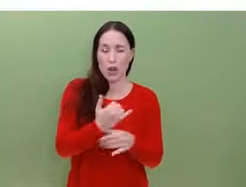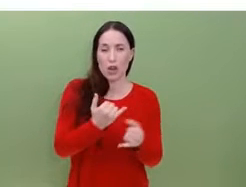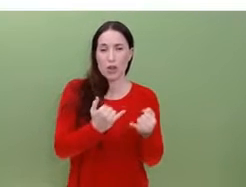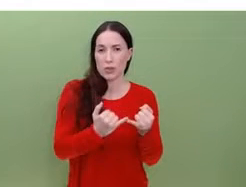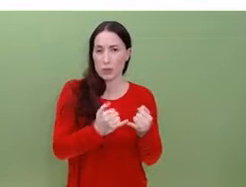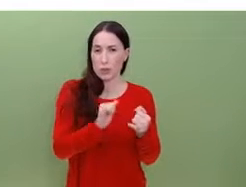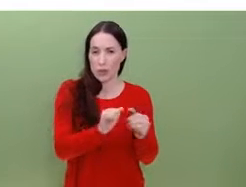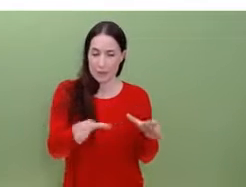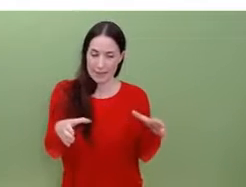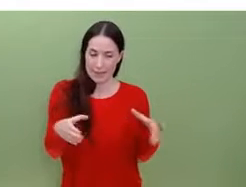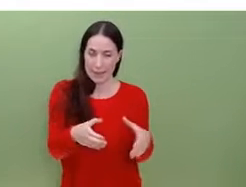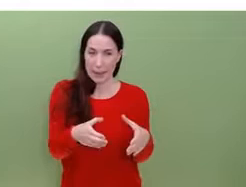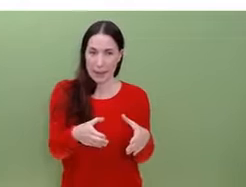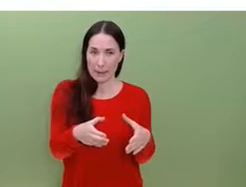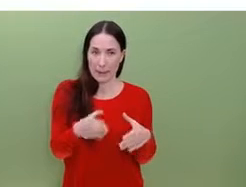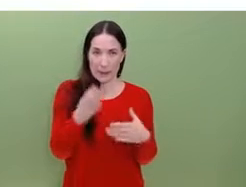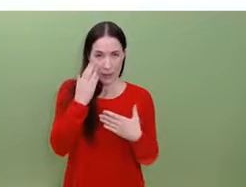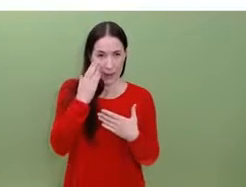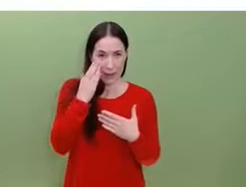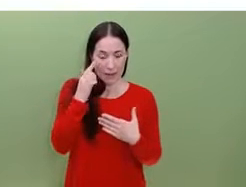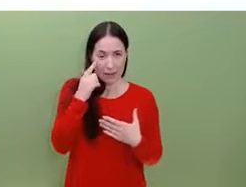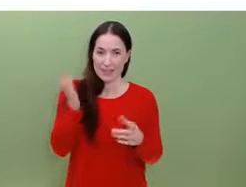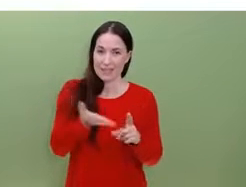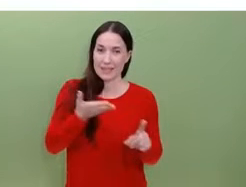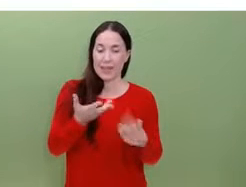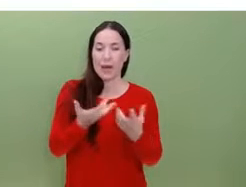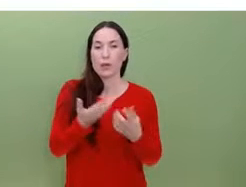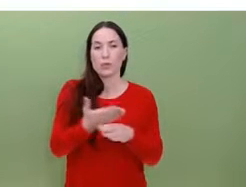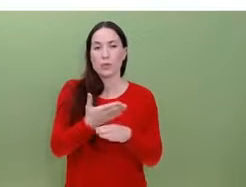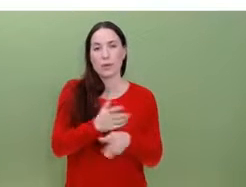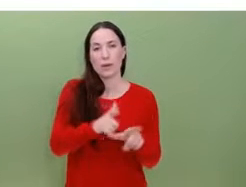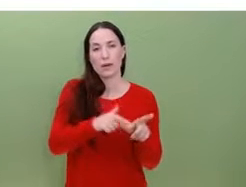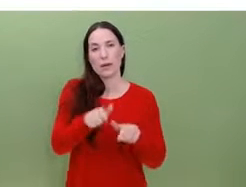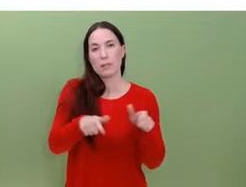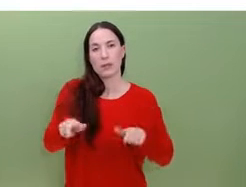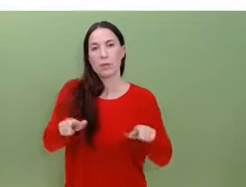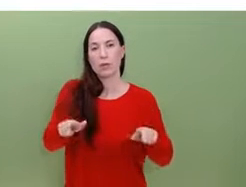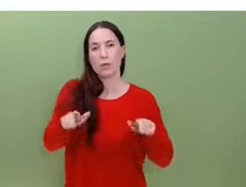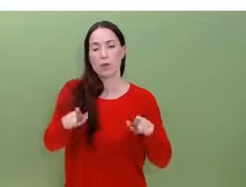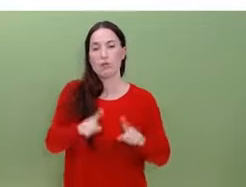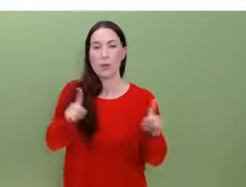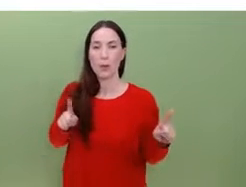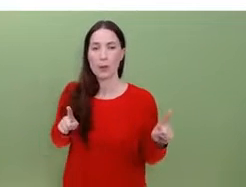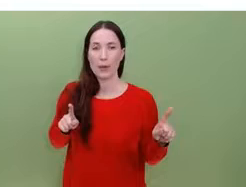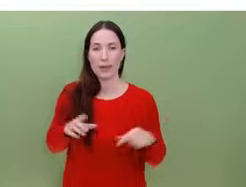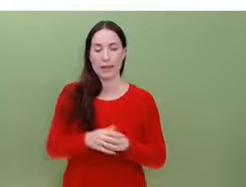to working with young people remotely. I guess there have been some challenges along the way that I want to discuss with you, and